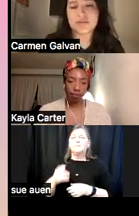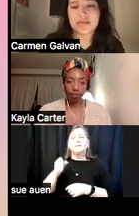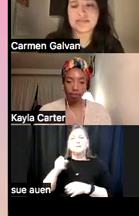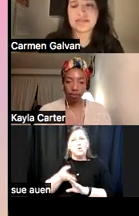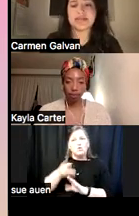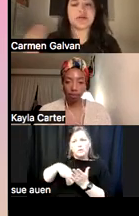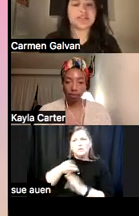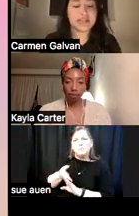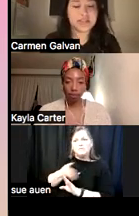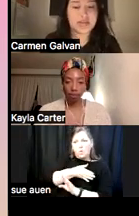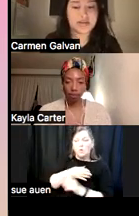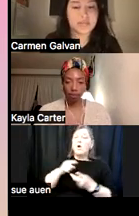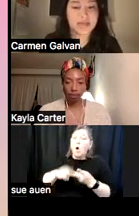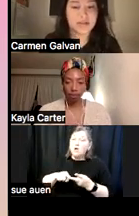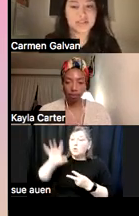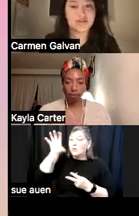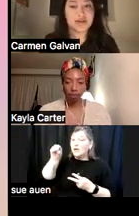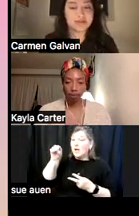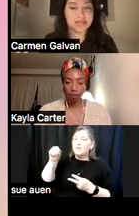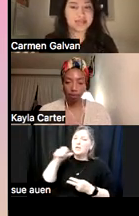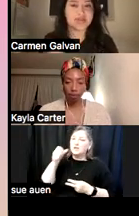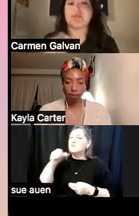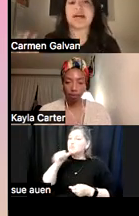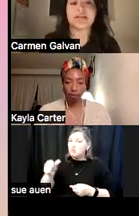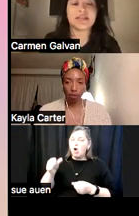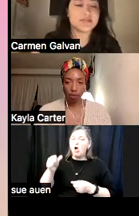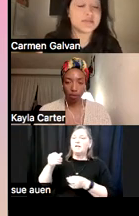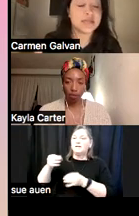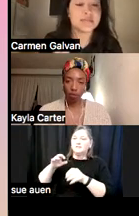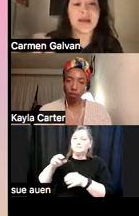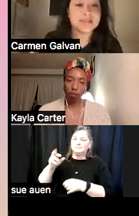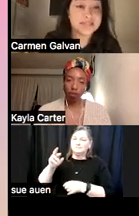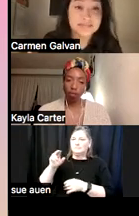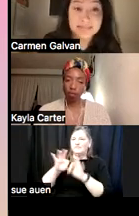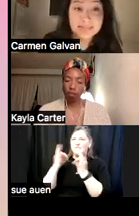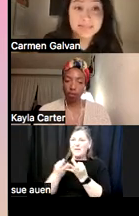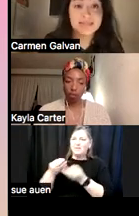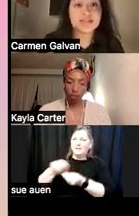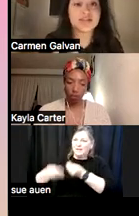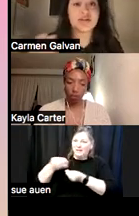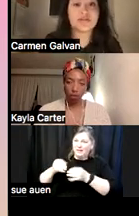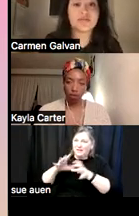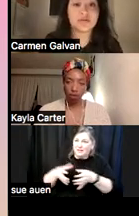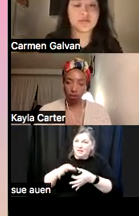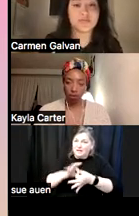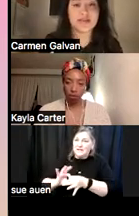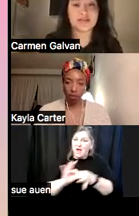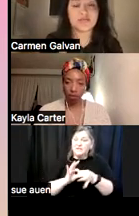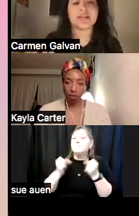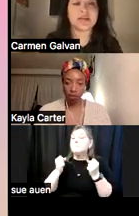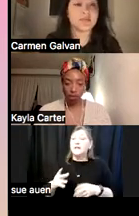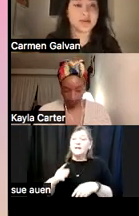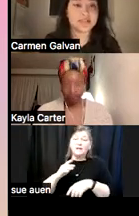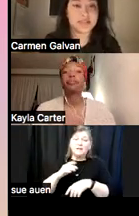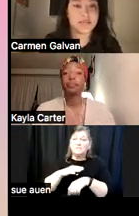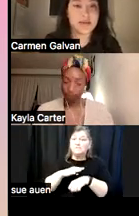And then also think, does the employer take into account non-biological family ties? So that could even mean pets. There's a lot of folks whose pets are